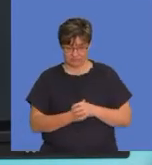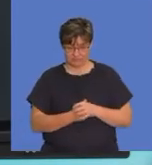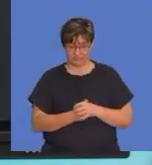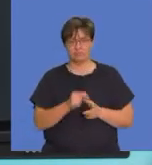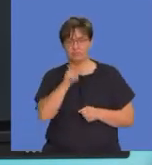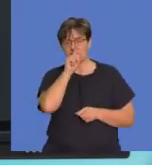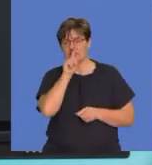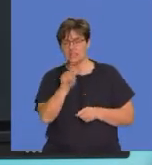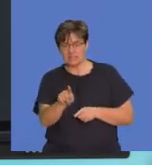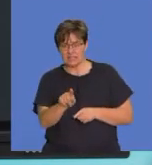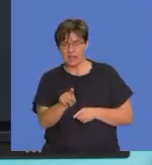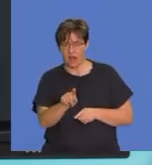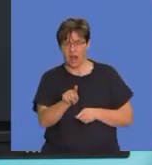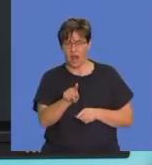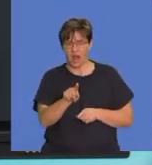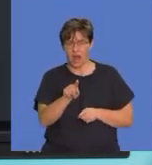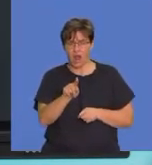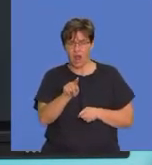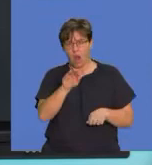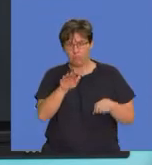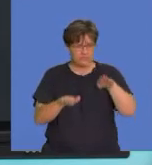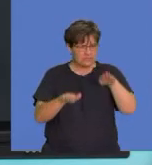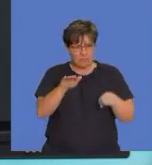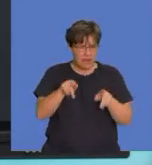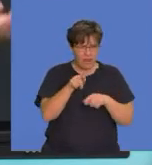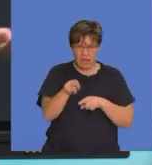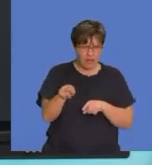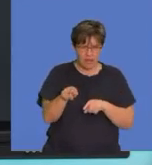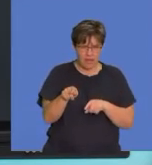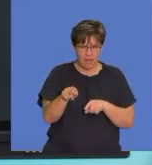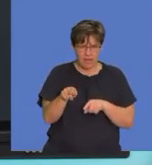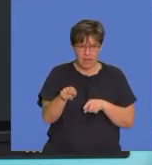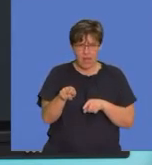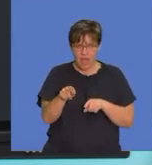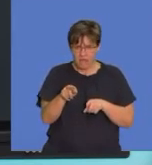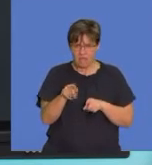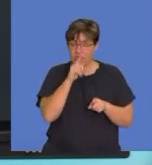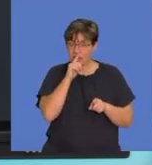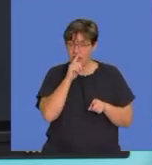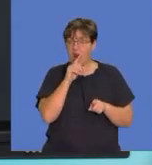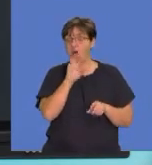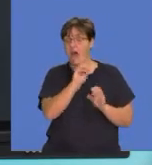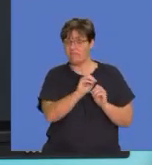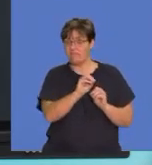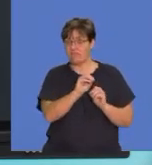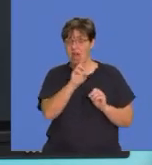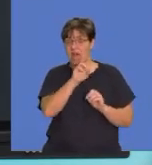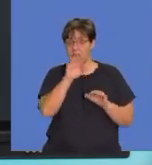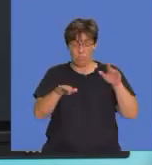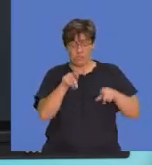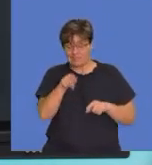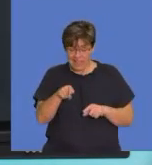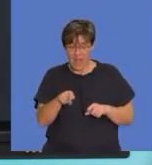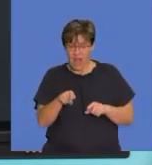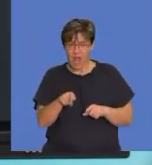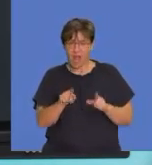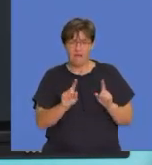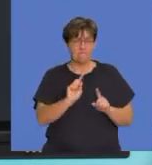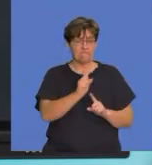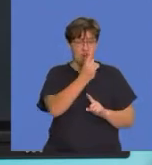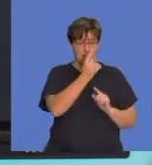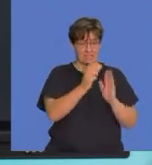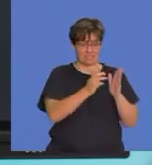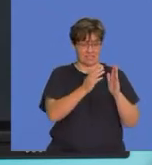the comparison that you are seeing there and look at whether the ratios that we've kind of concluded with the